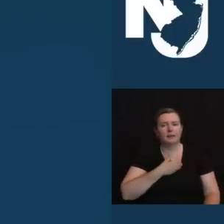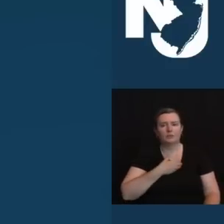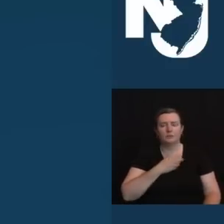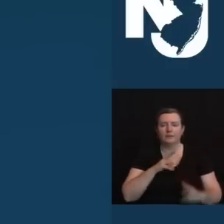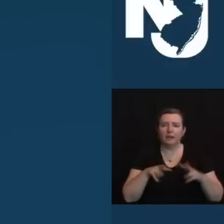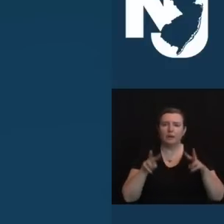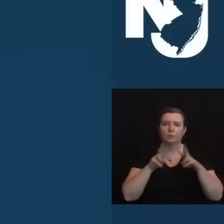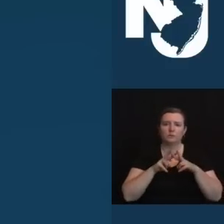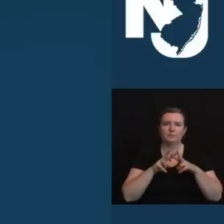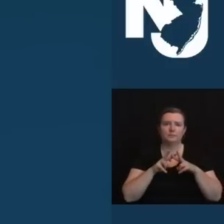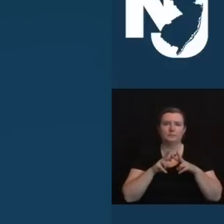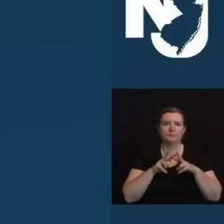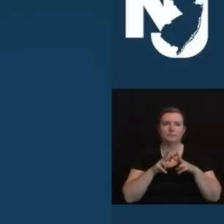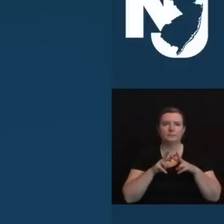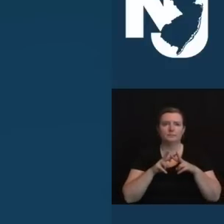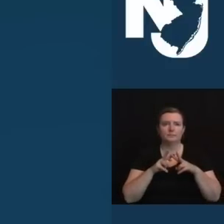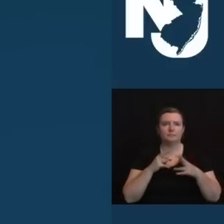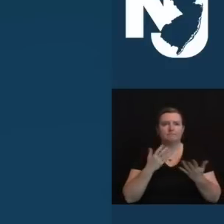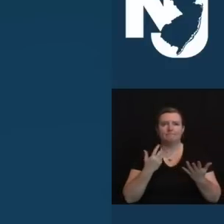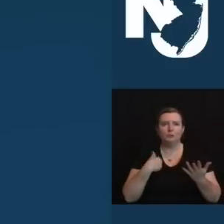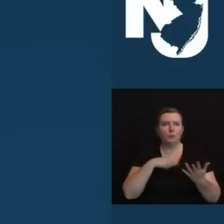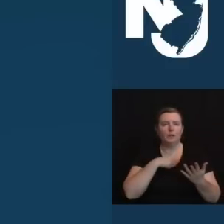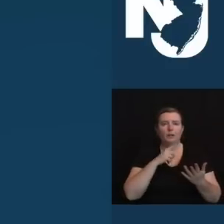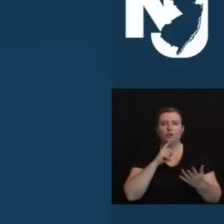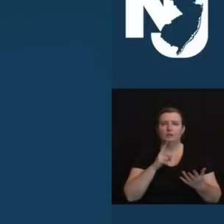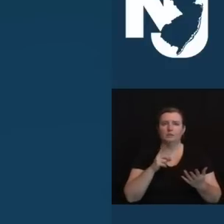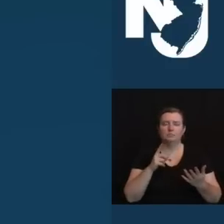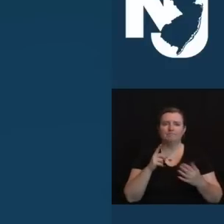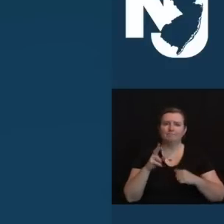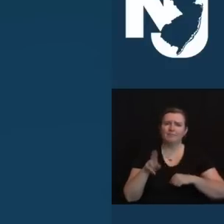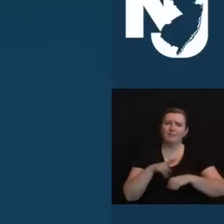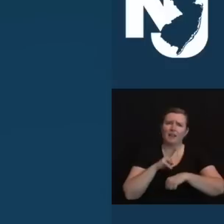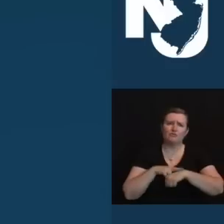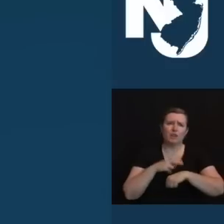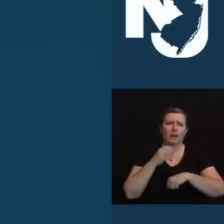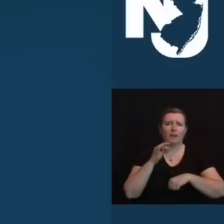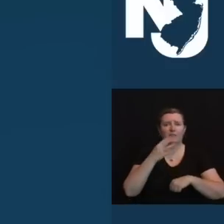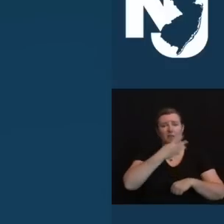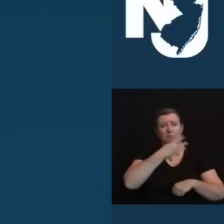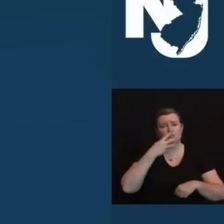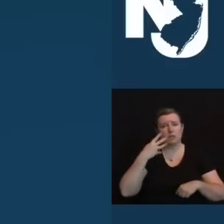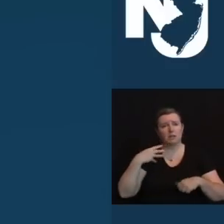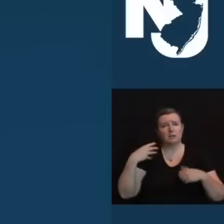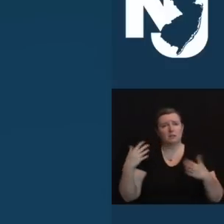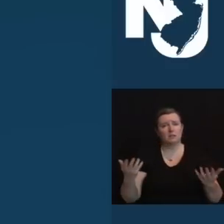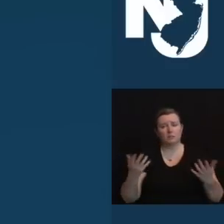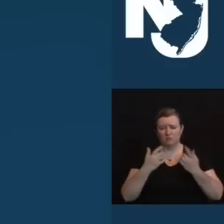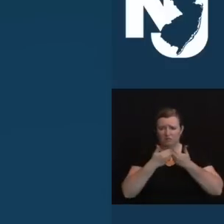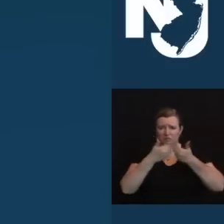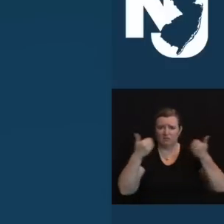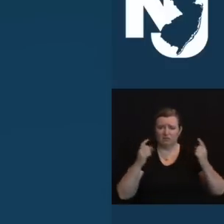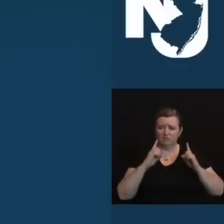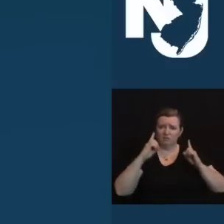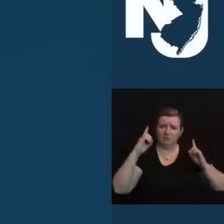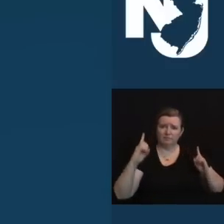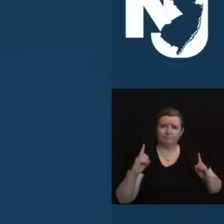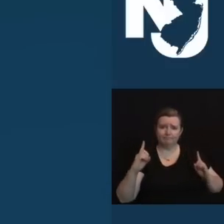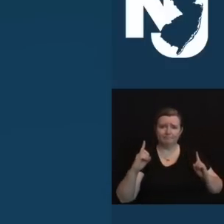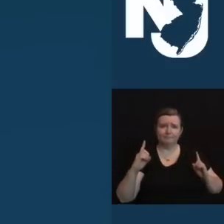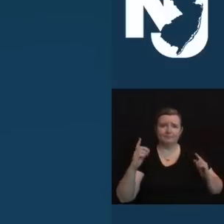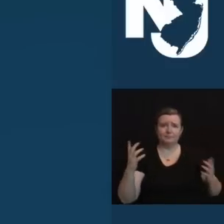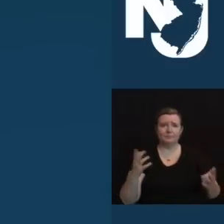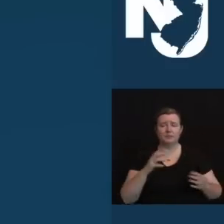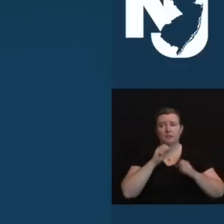Statue of Liberty. We are the immigrant nation, and that is an extraordinary tragedy. So with that, may God bless Mary, Gaspar,